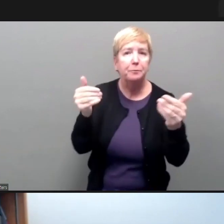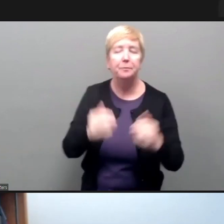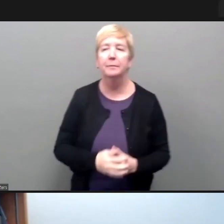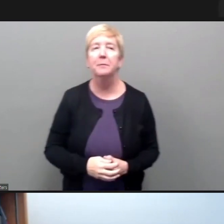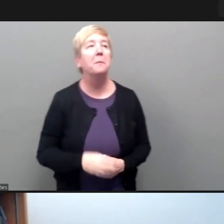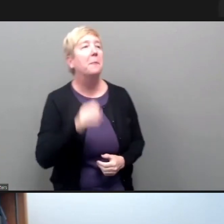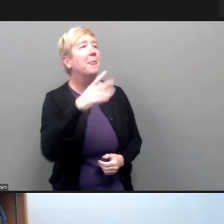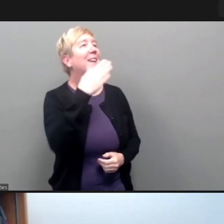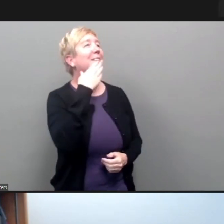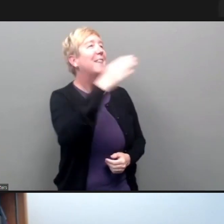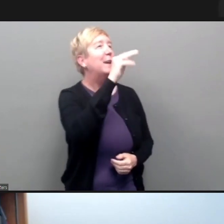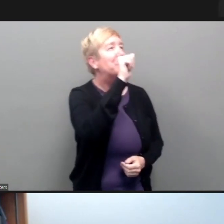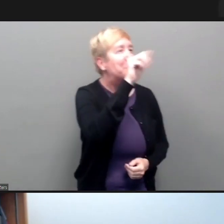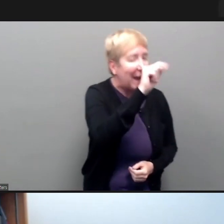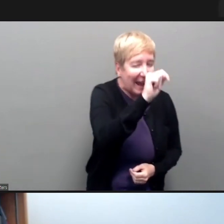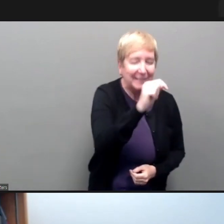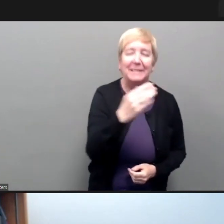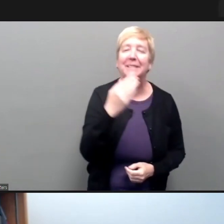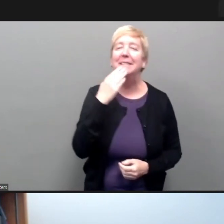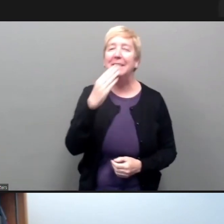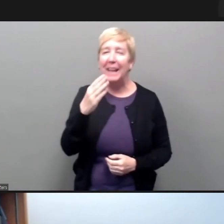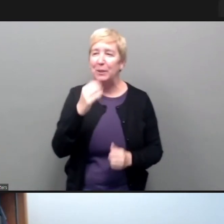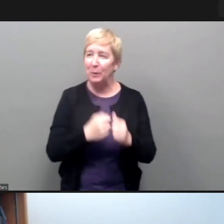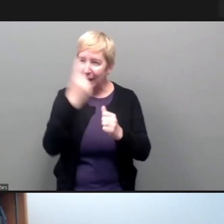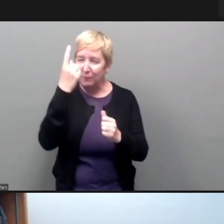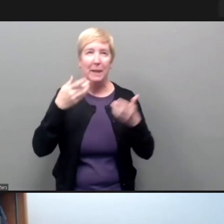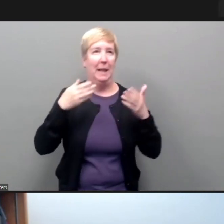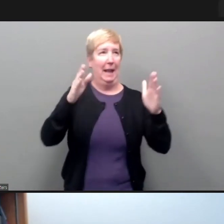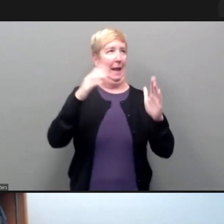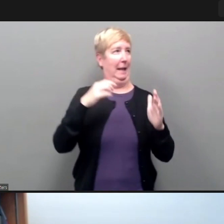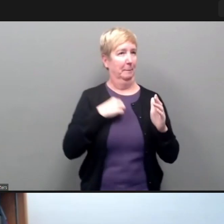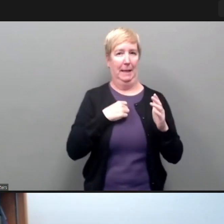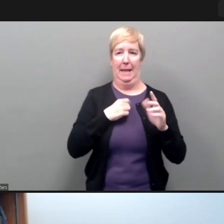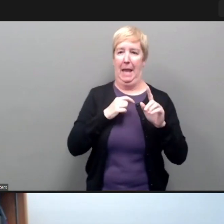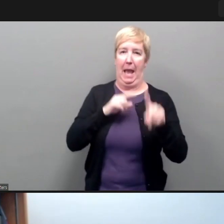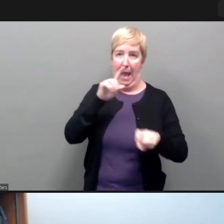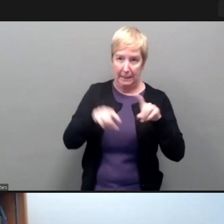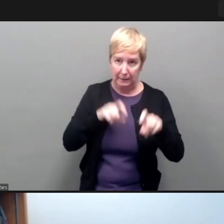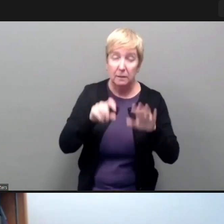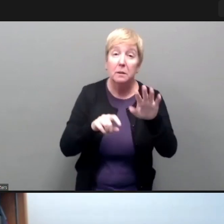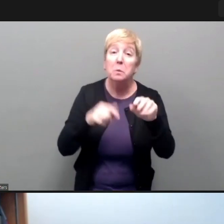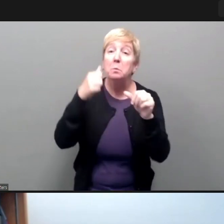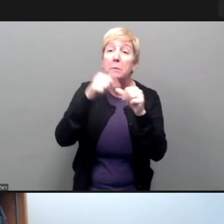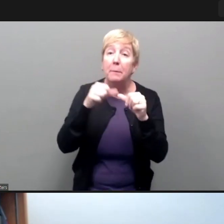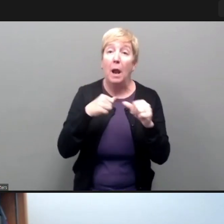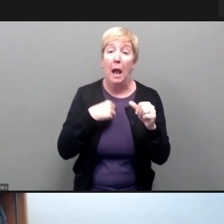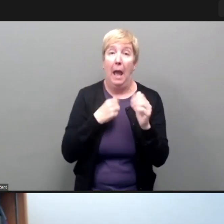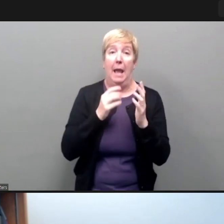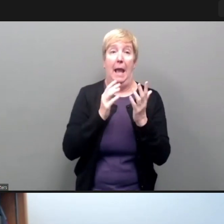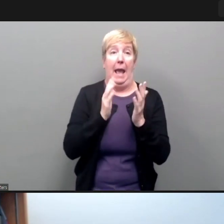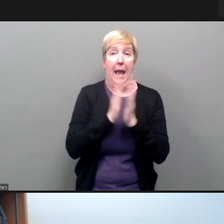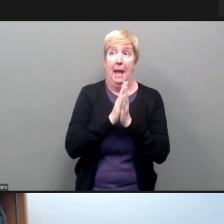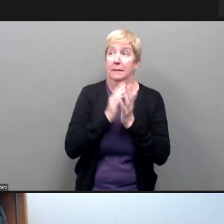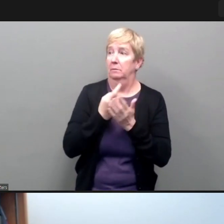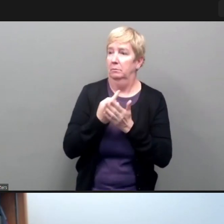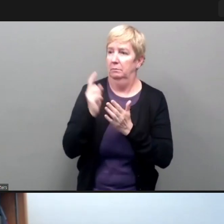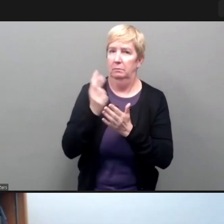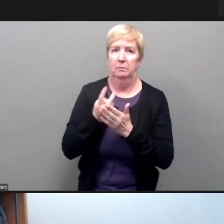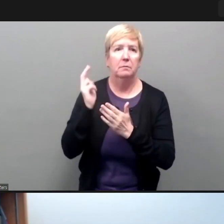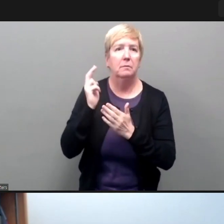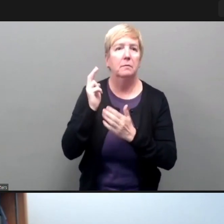Thank you, Matt, and thanks everyone for letting me ask a question. Dr. Grace, I asked a few weeks ago whether the definition of